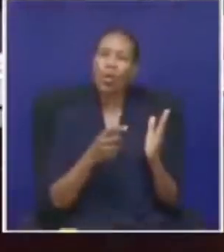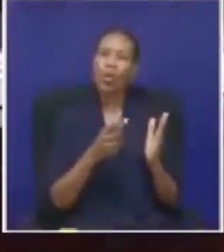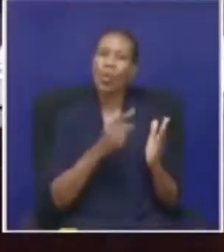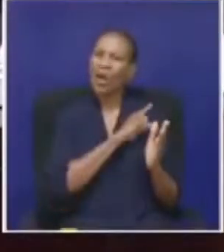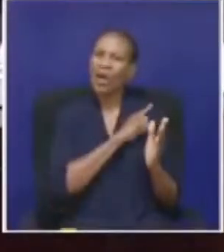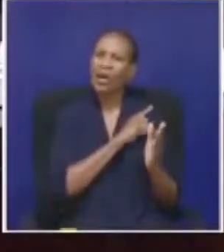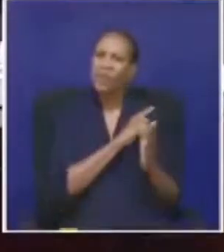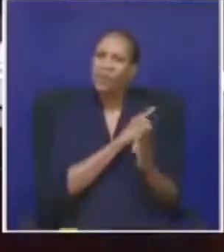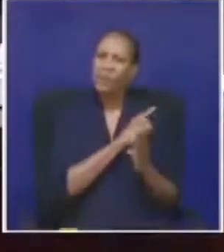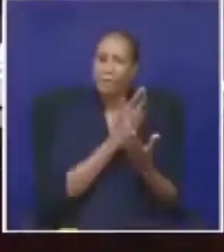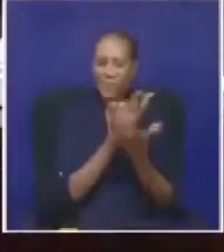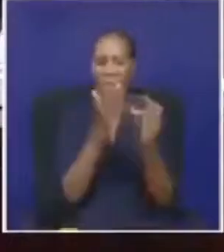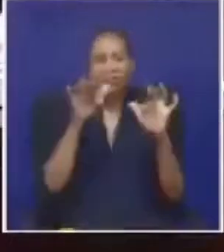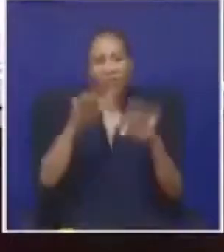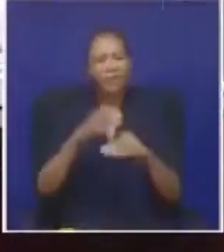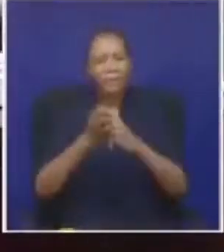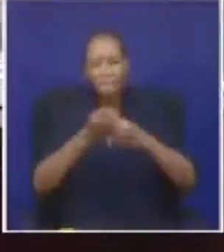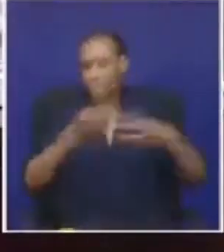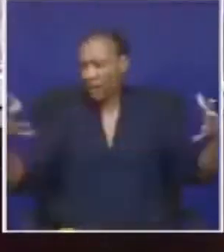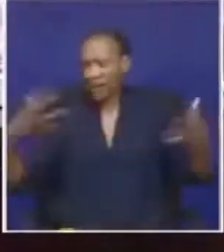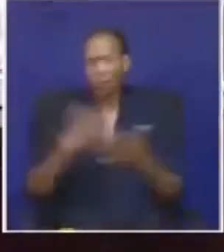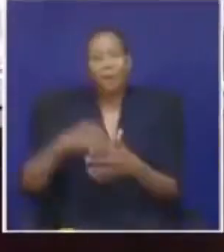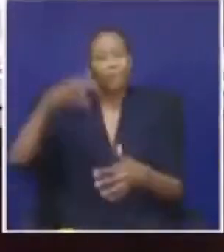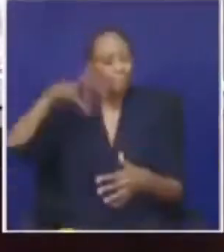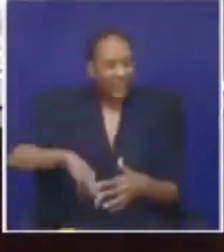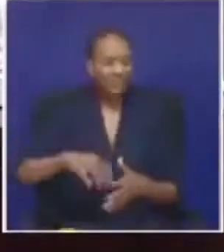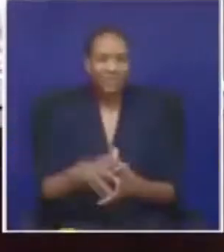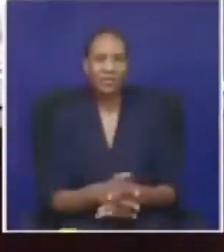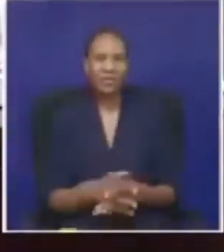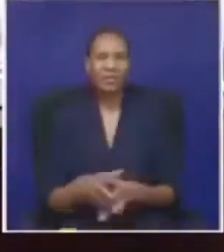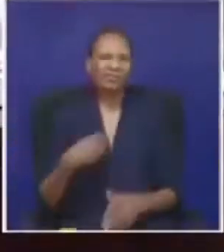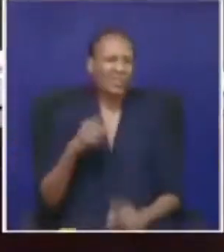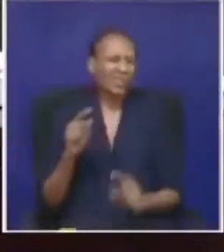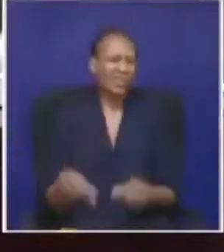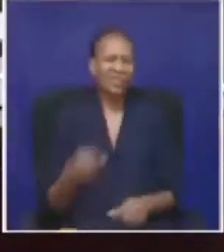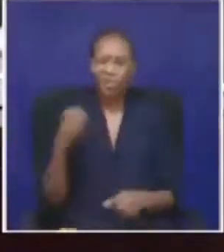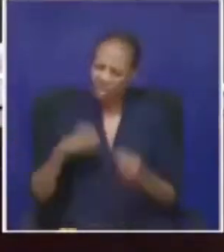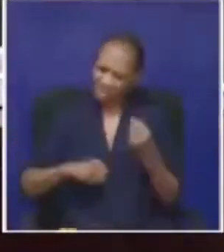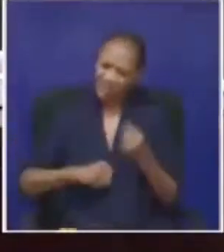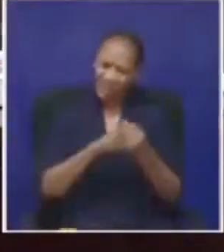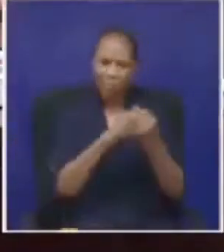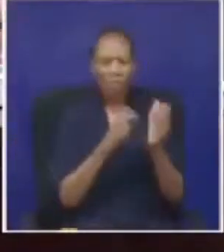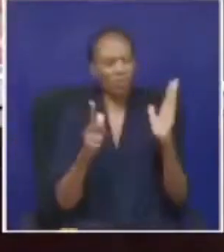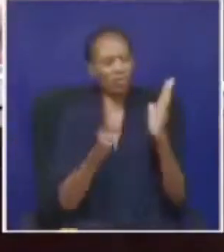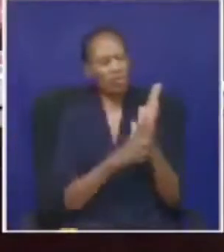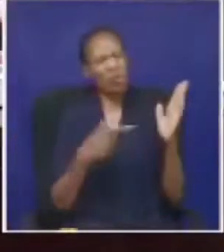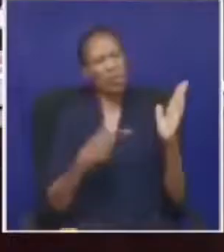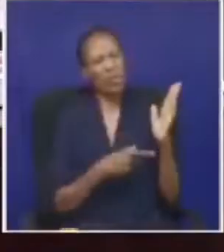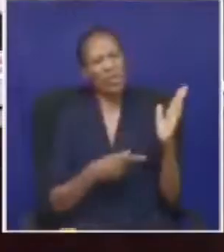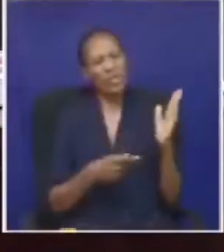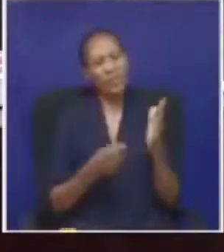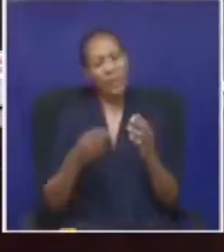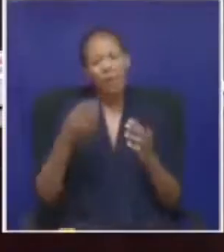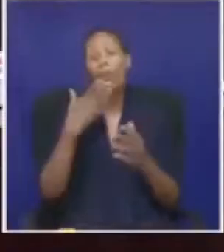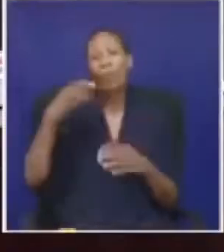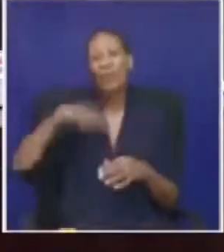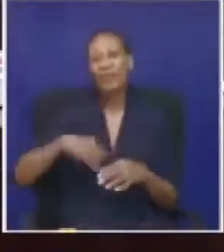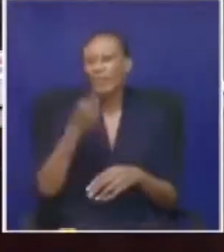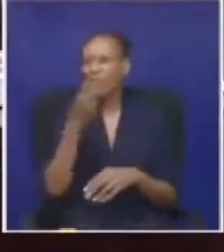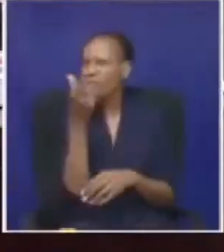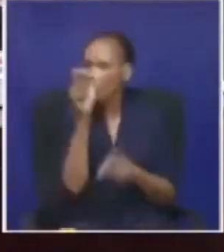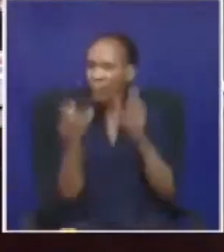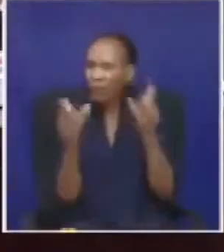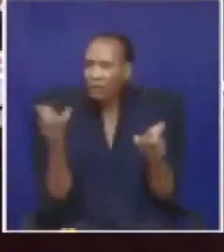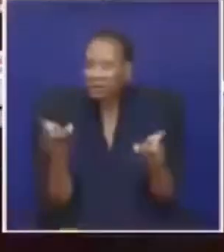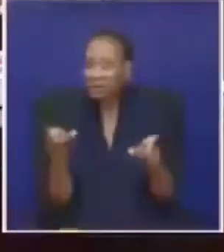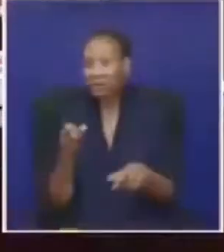South Africans. I will not support legislation that seeks to benefit a few, as